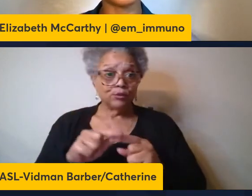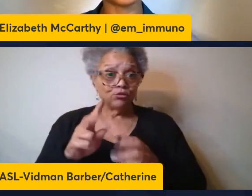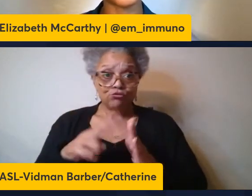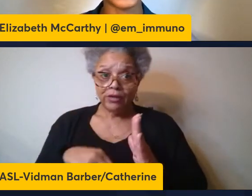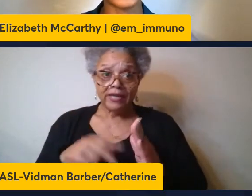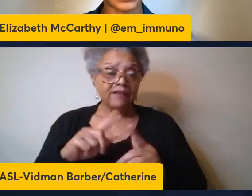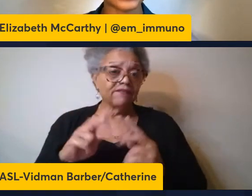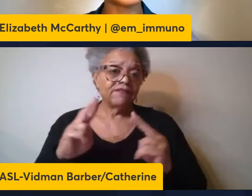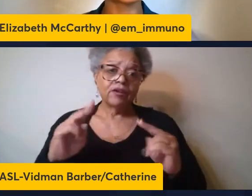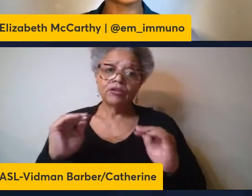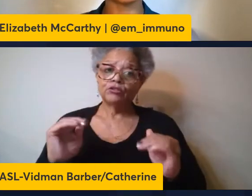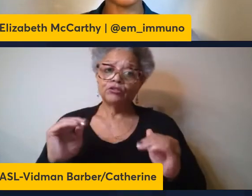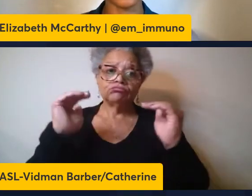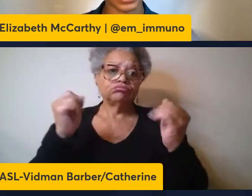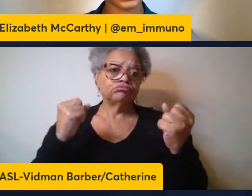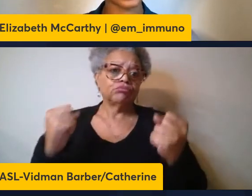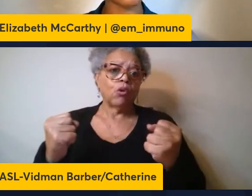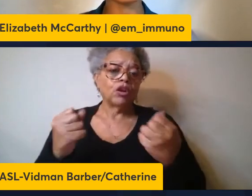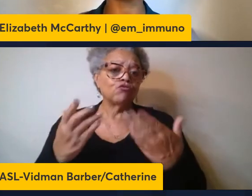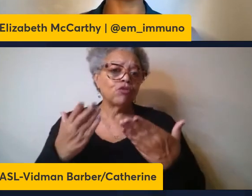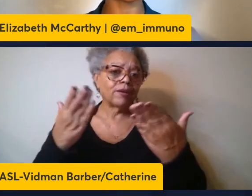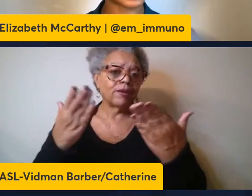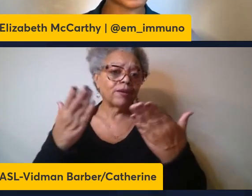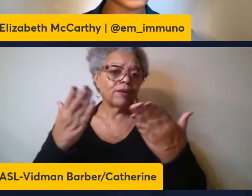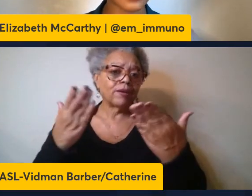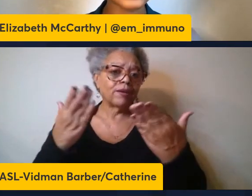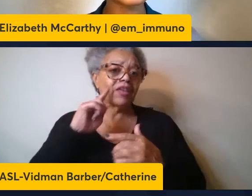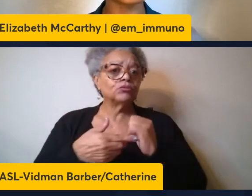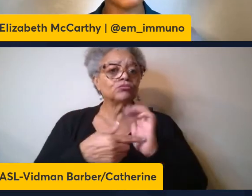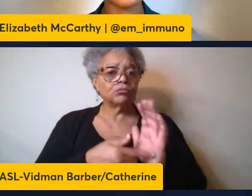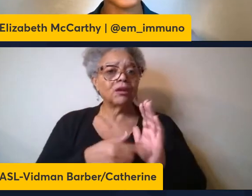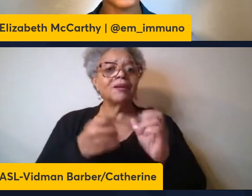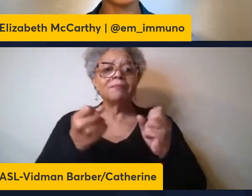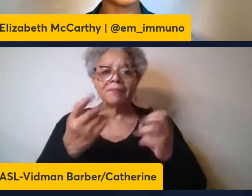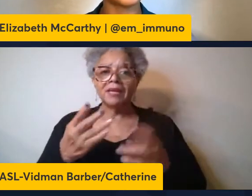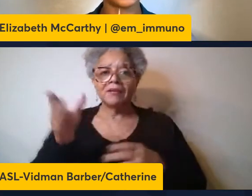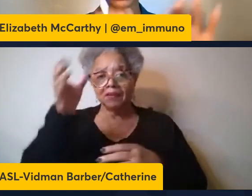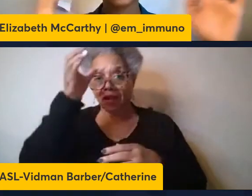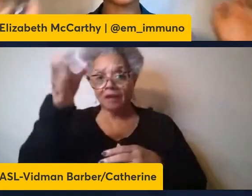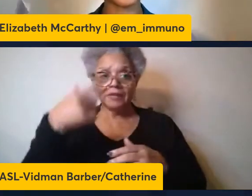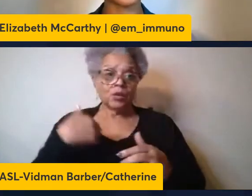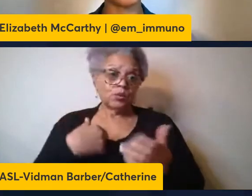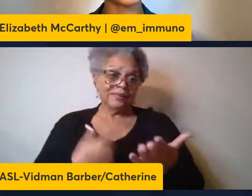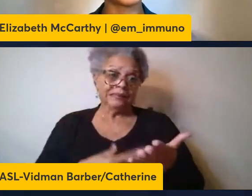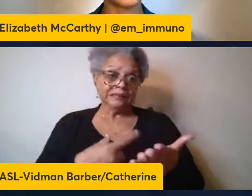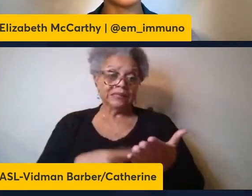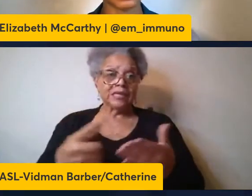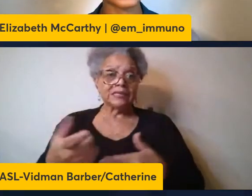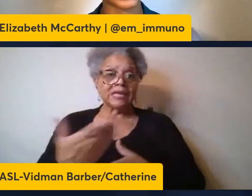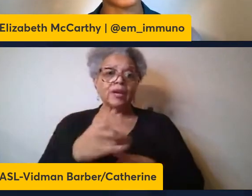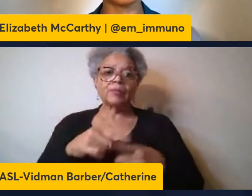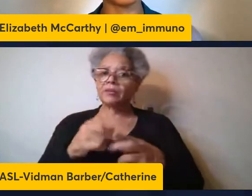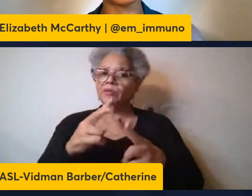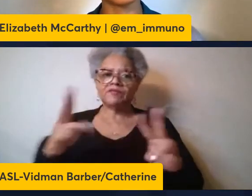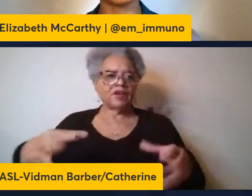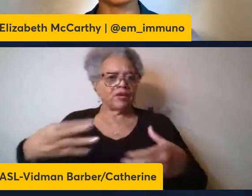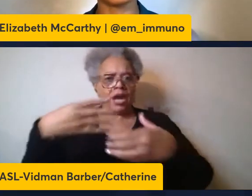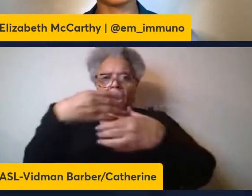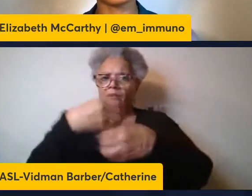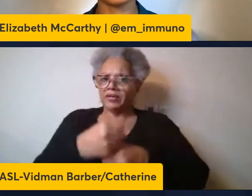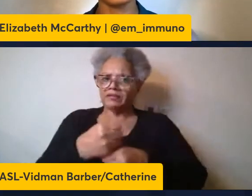it for then. I think it's going to reflect a lot of the concepts we talked a little bit about here, but it just is very comprehensive and well done.